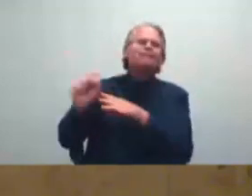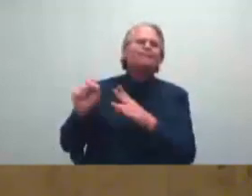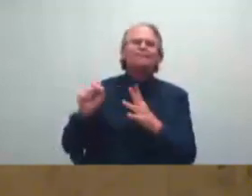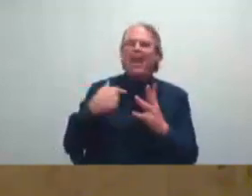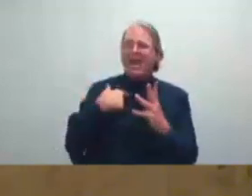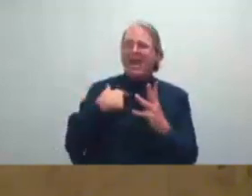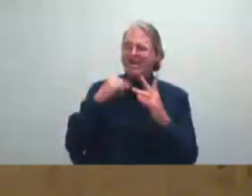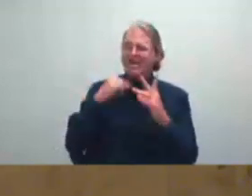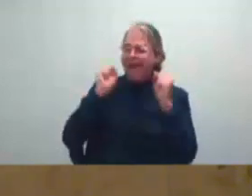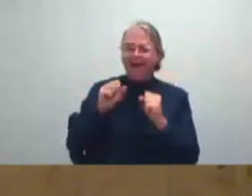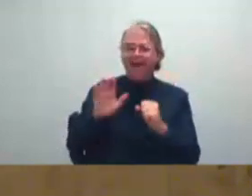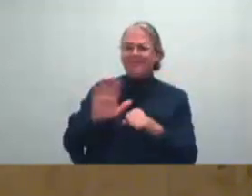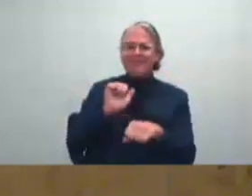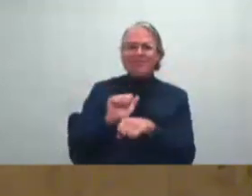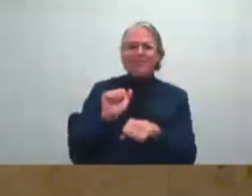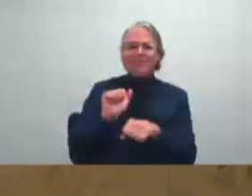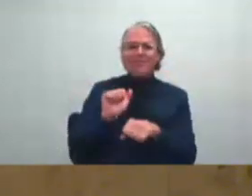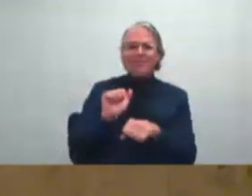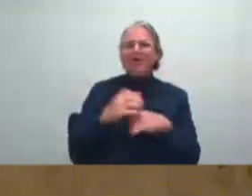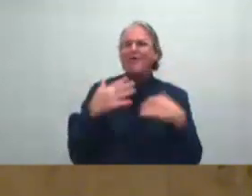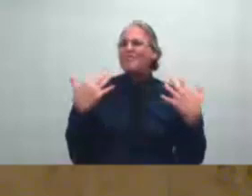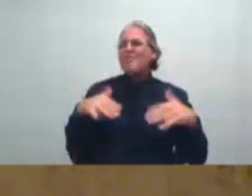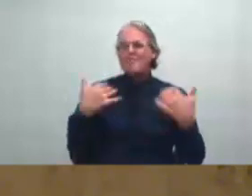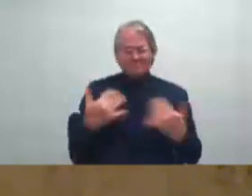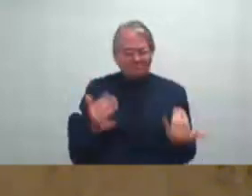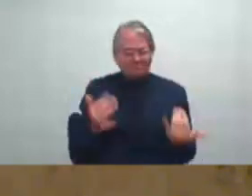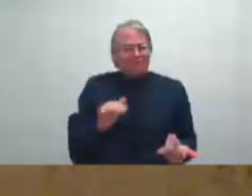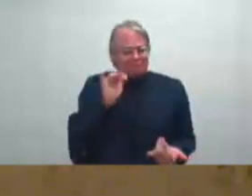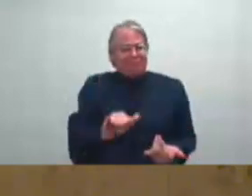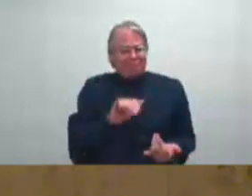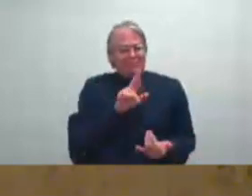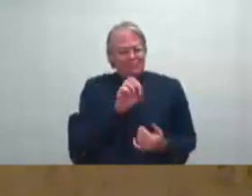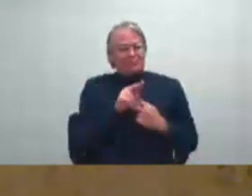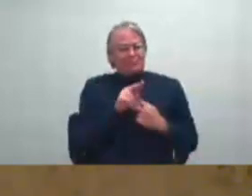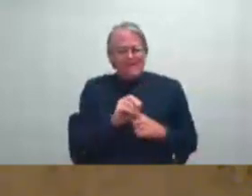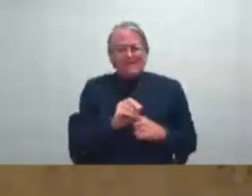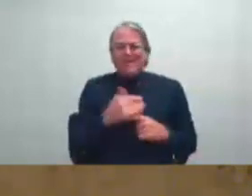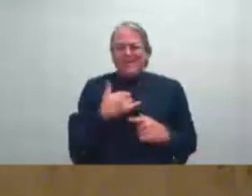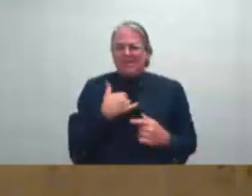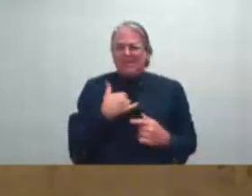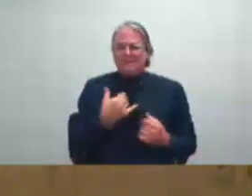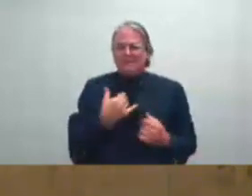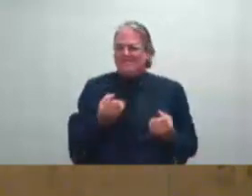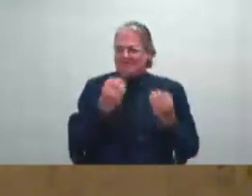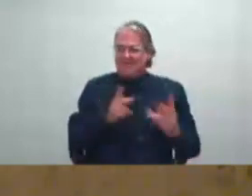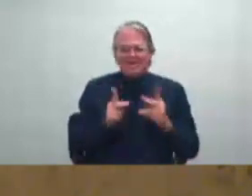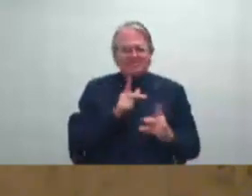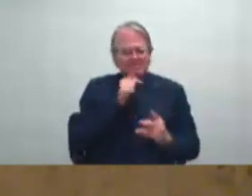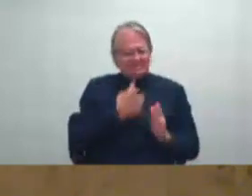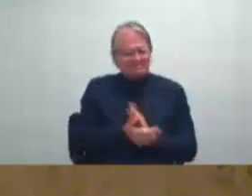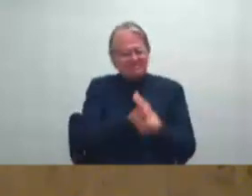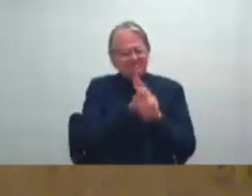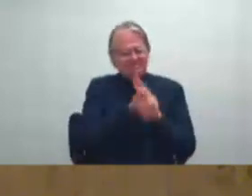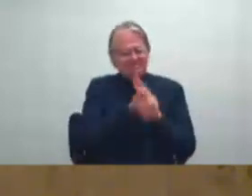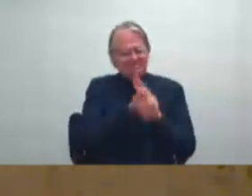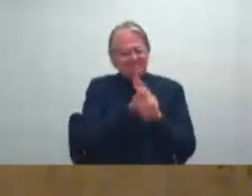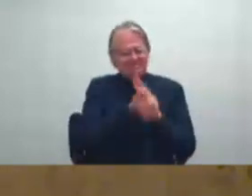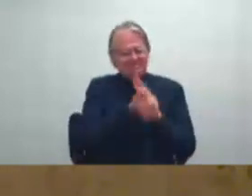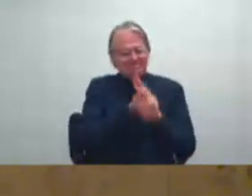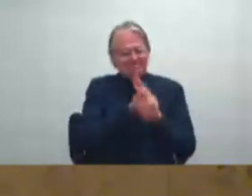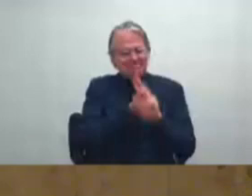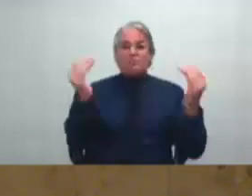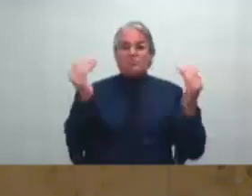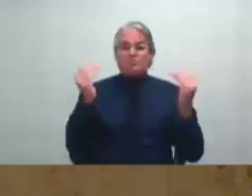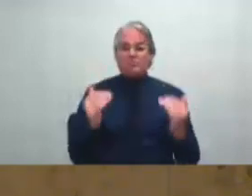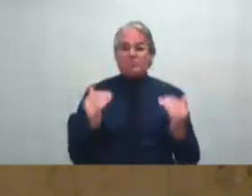who Reno is. We're full of talent and resilience. Next up, I'm very excited about this partnership. Everyone needs to know about this because I'm